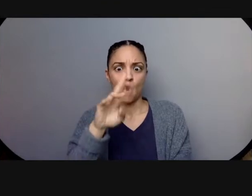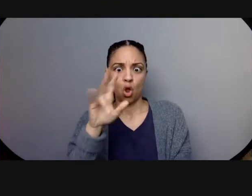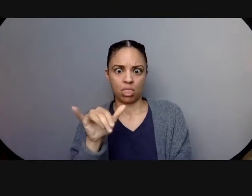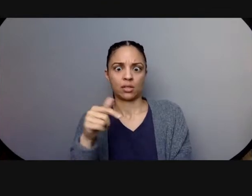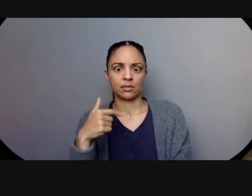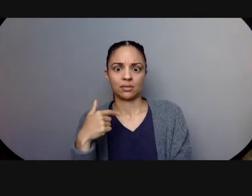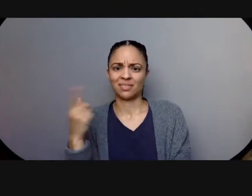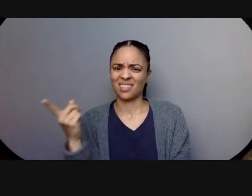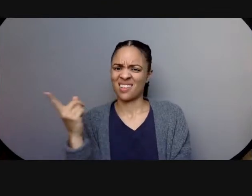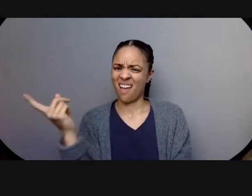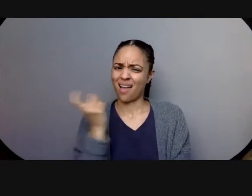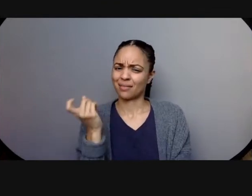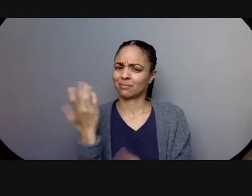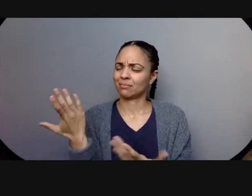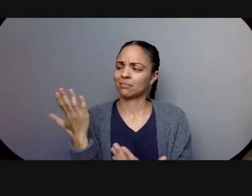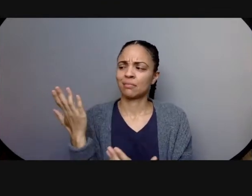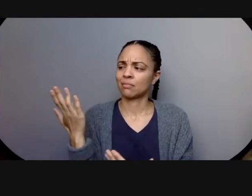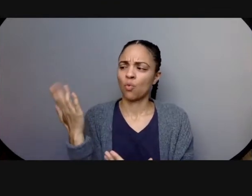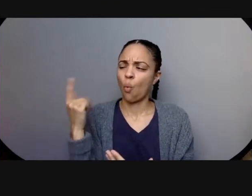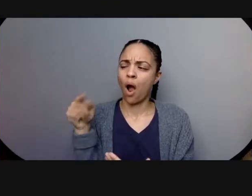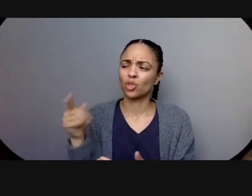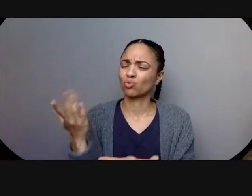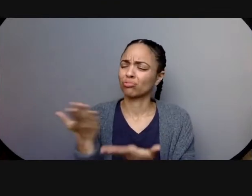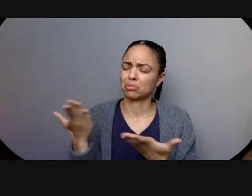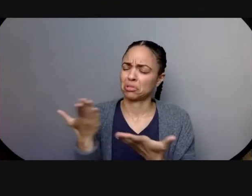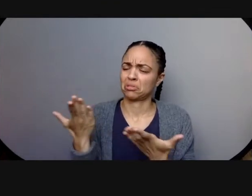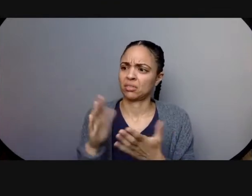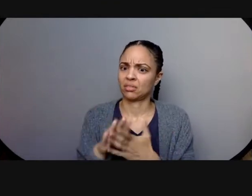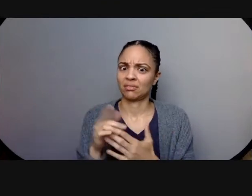you know, you could be doing all the stuff, man. You know, because I had